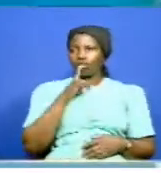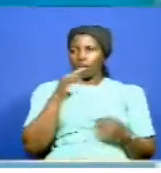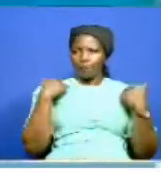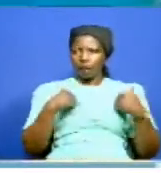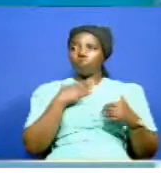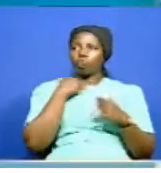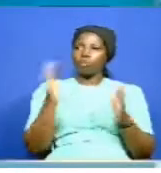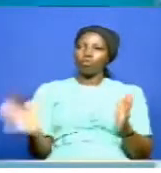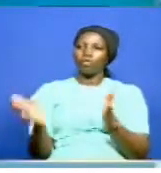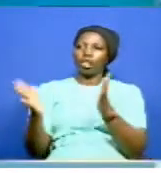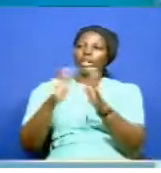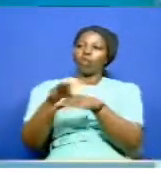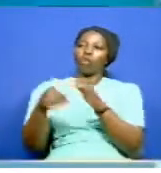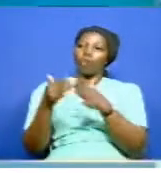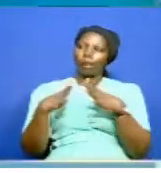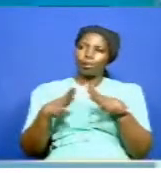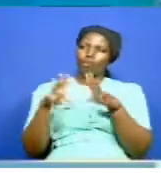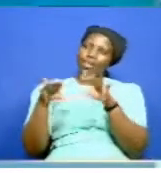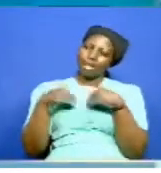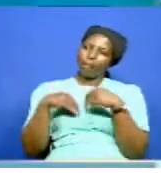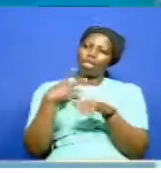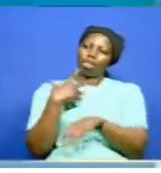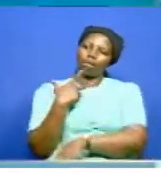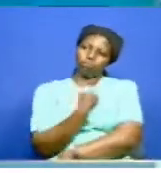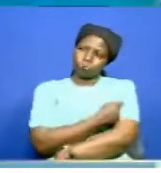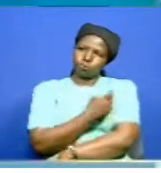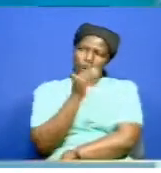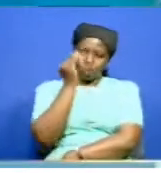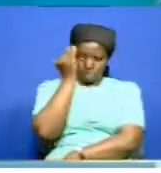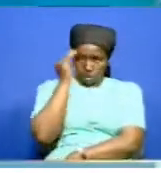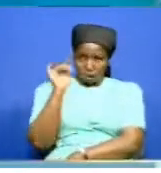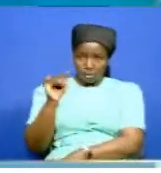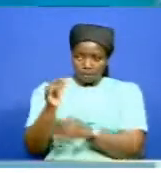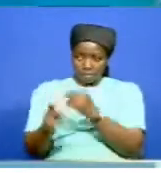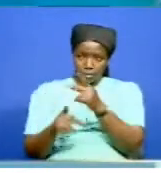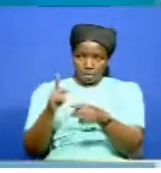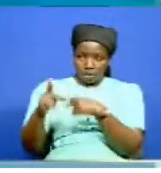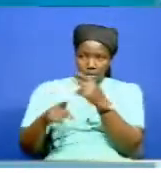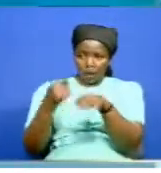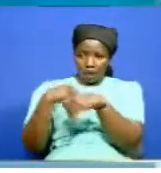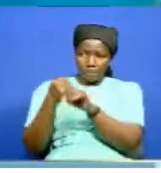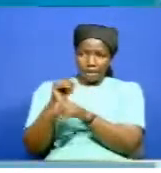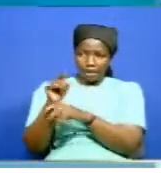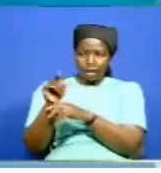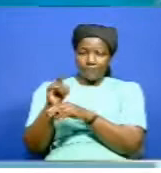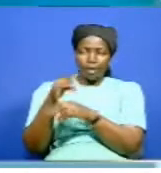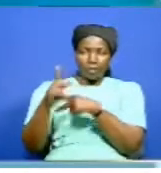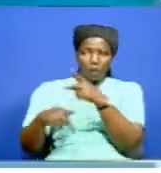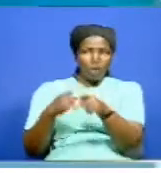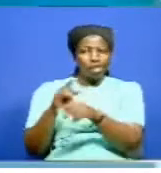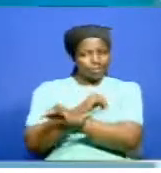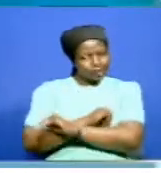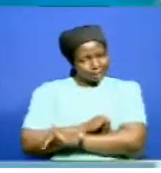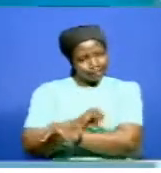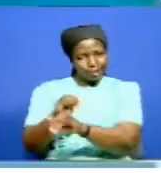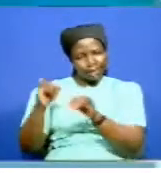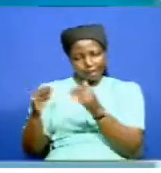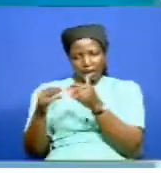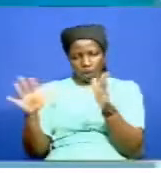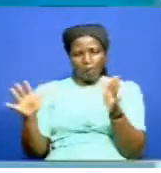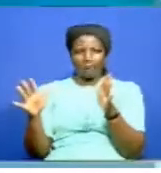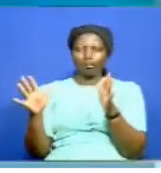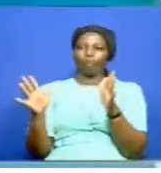take the vaccine and to know that this process is, we're trying to make it as seamless as possible and as transparent as